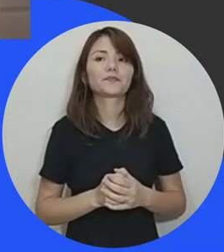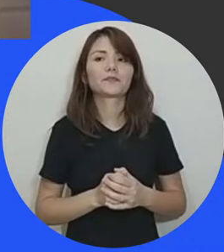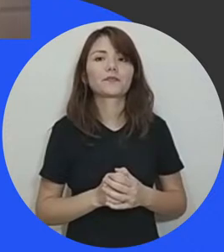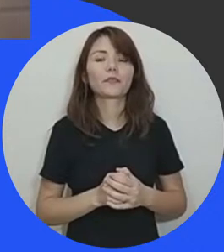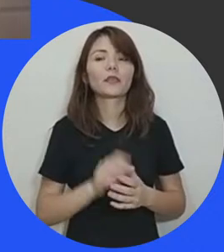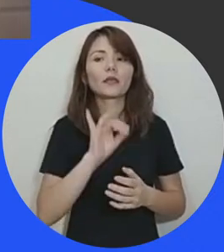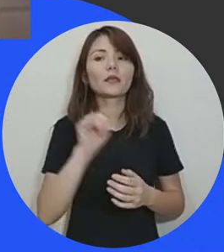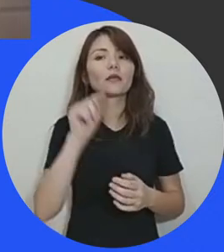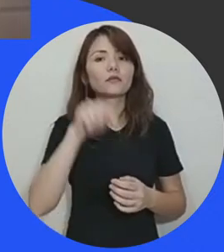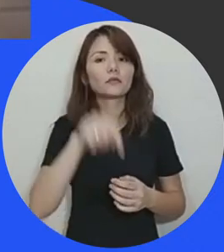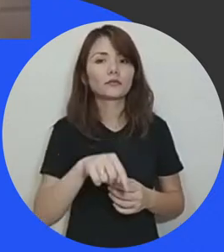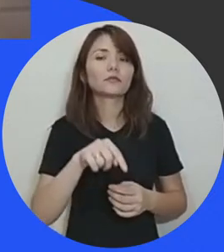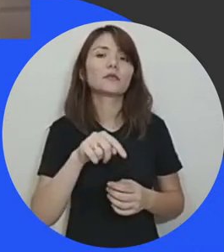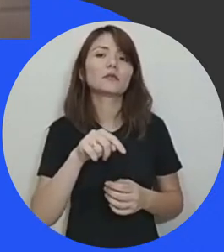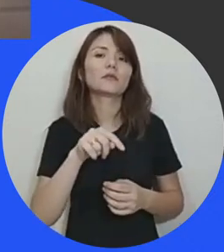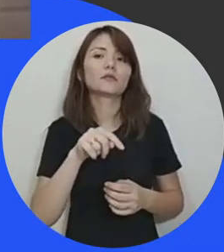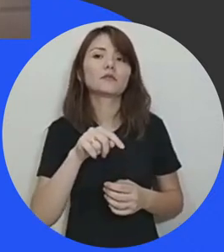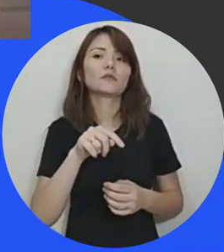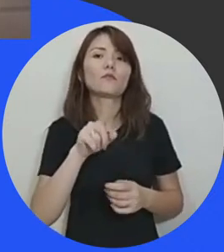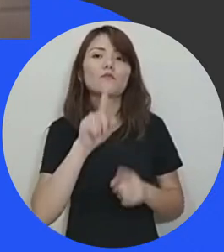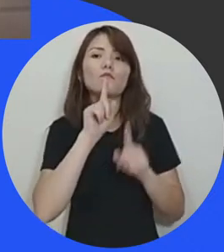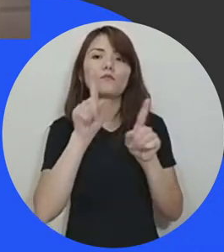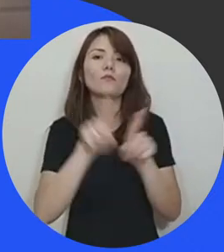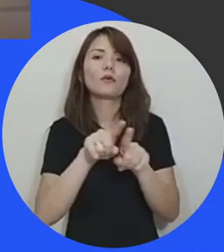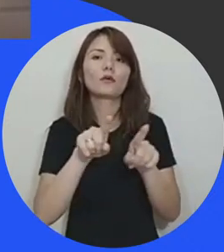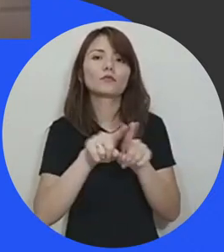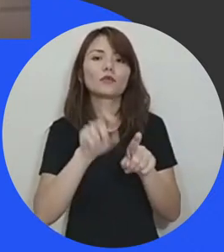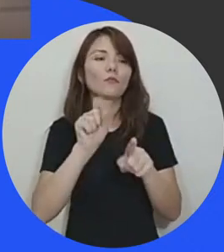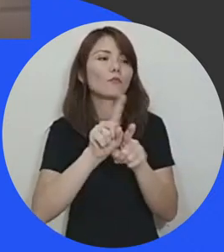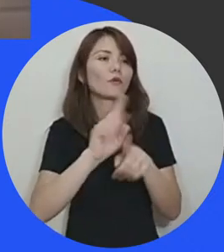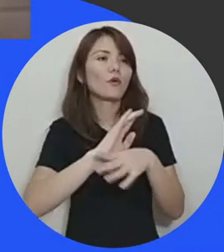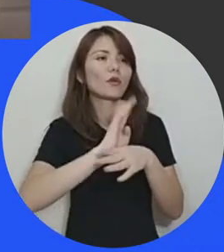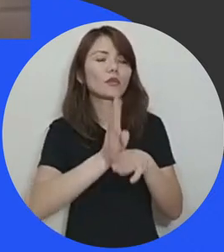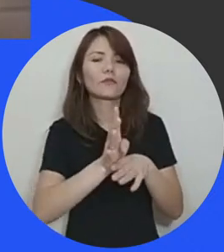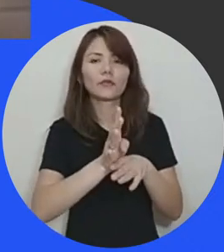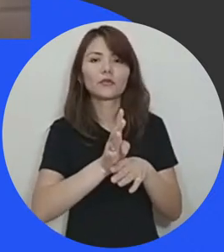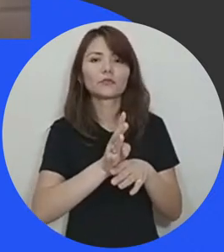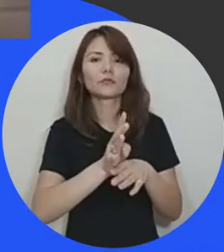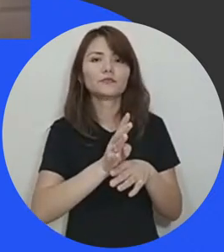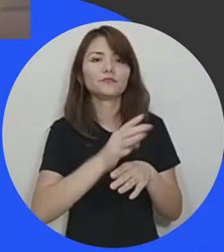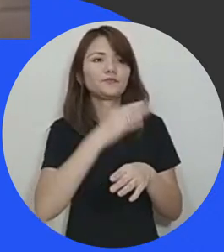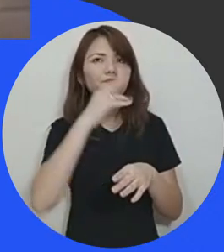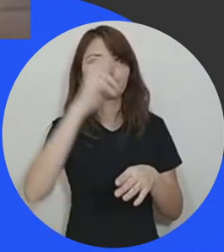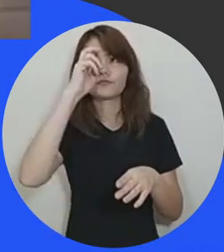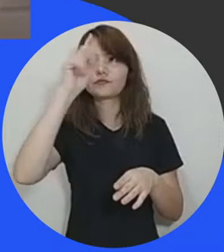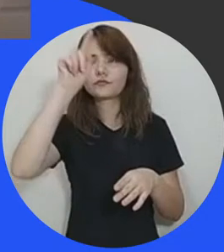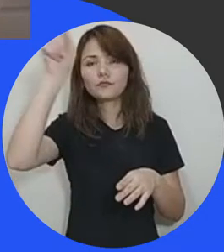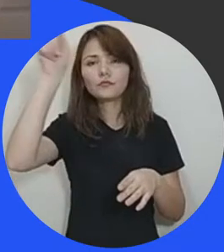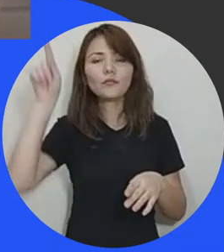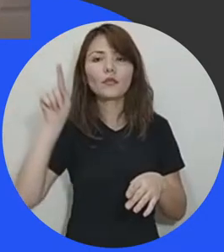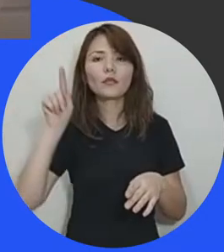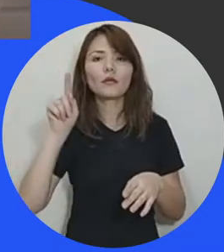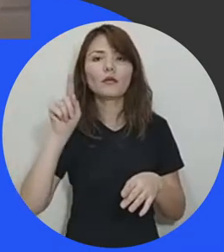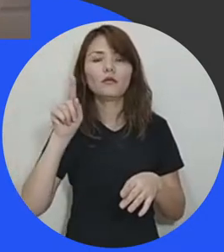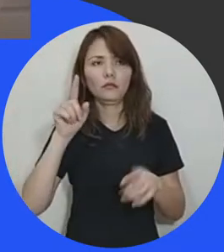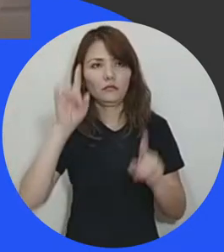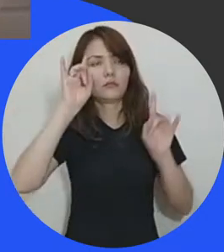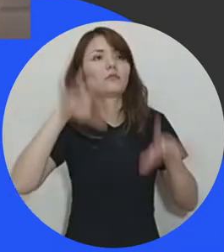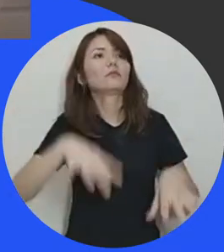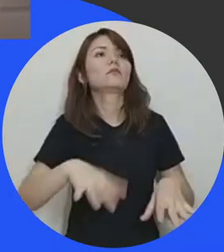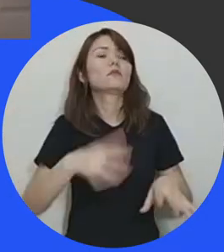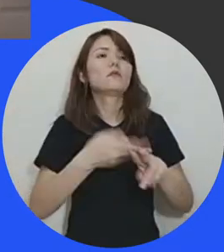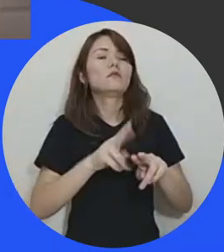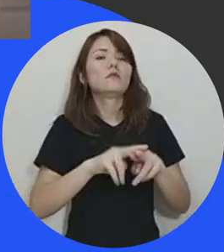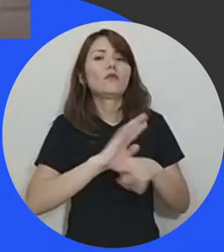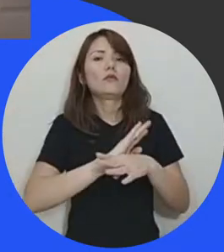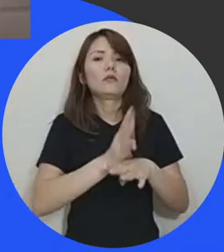COVID-19 caught many governments by surprise in the first months of the pandemic. Didn't they learn anything from